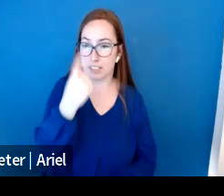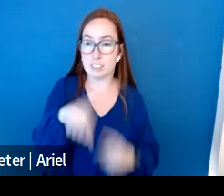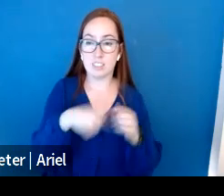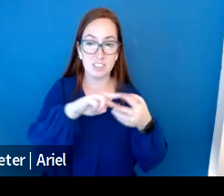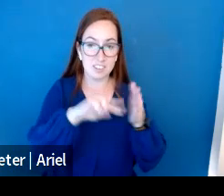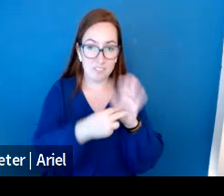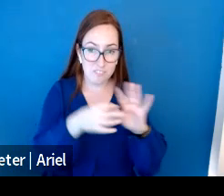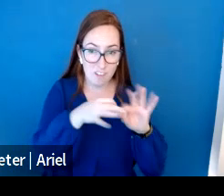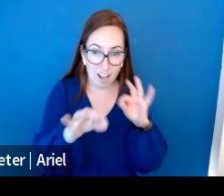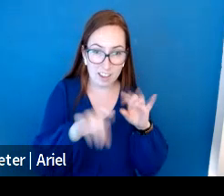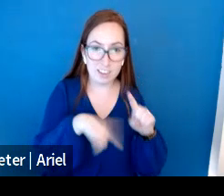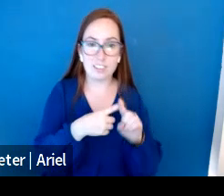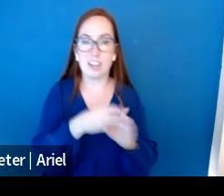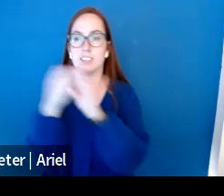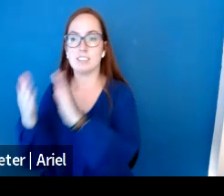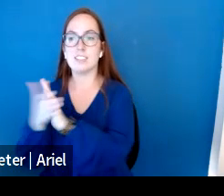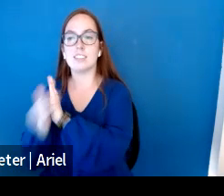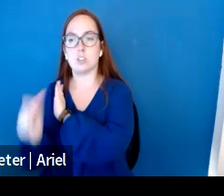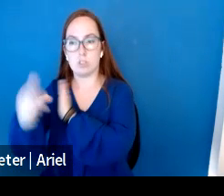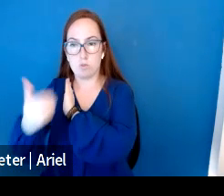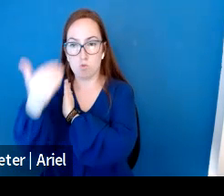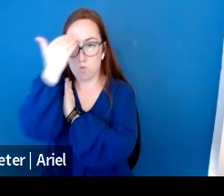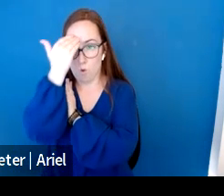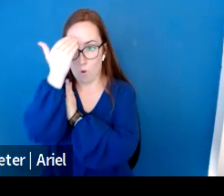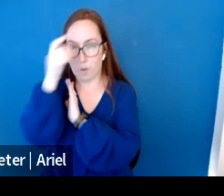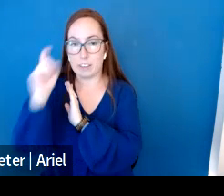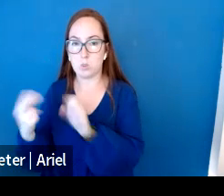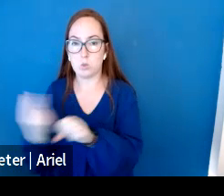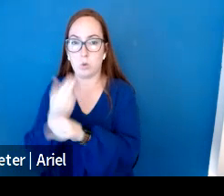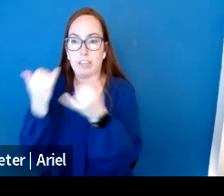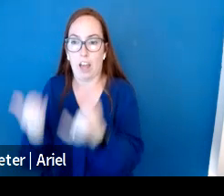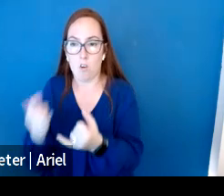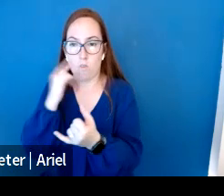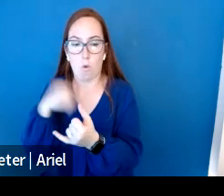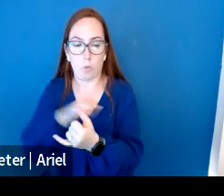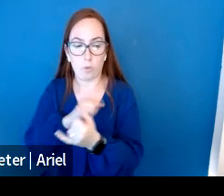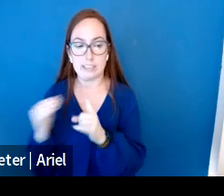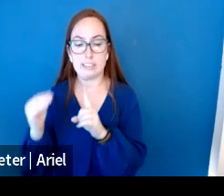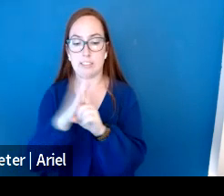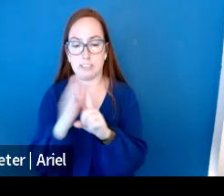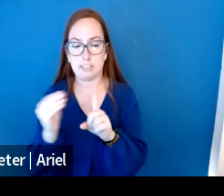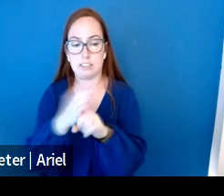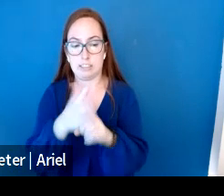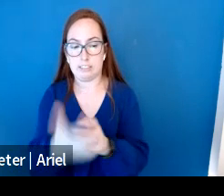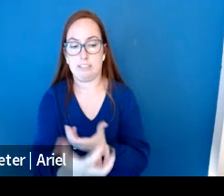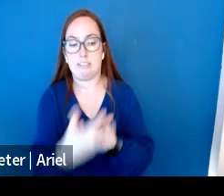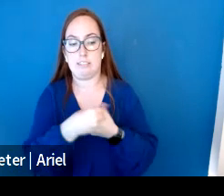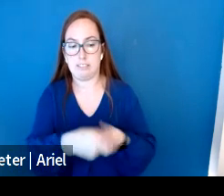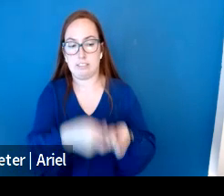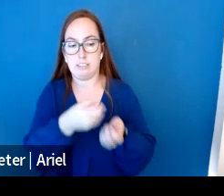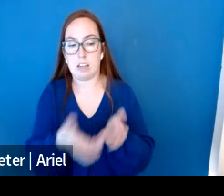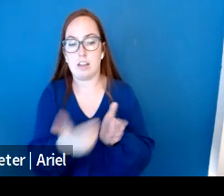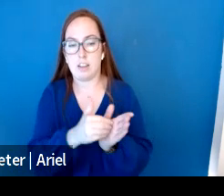we need to know and need to use now as we're re-emerging and re-engaging with our students. So CASEL